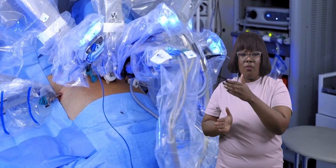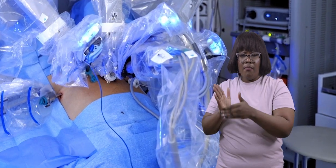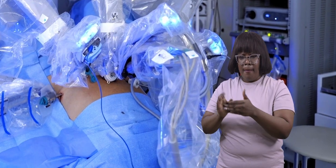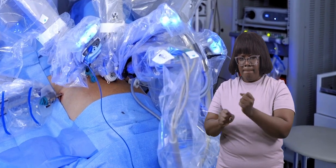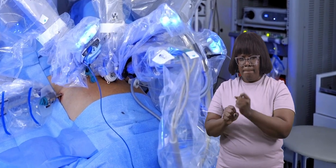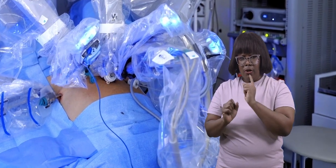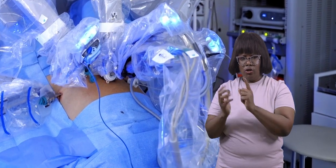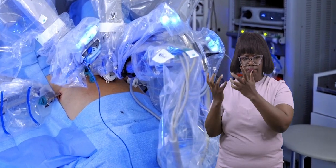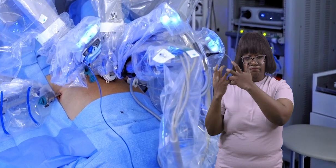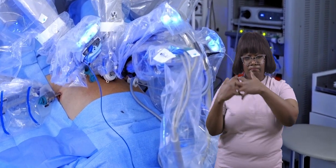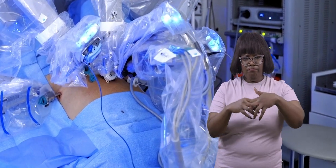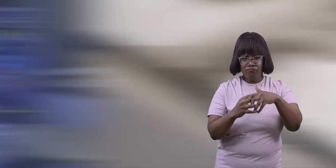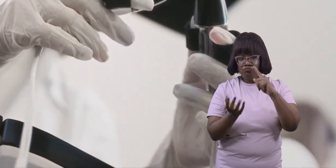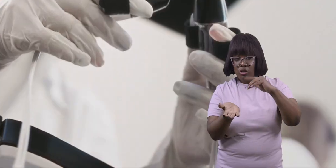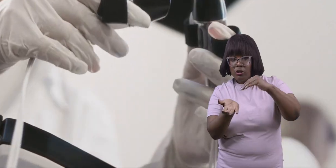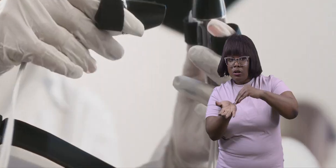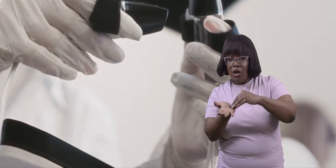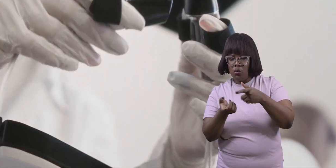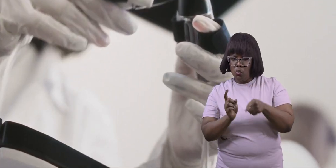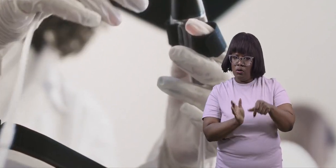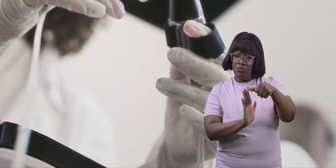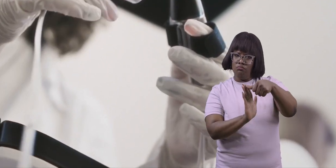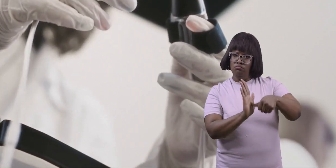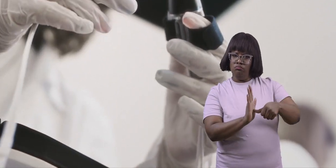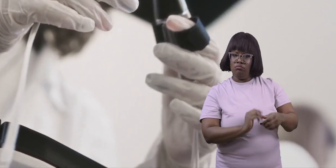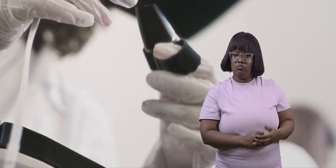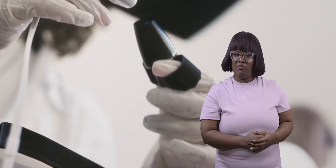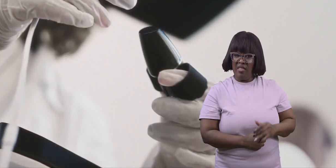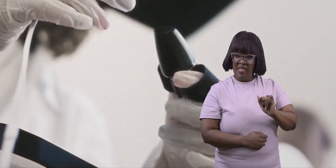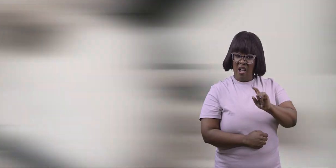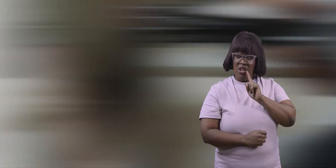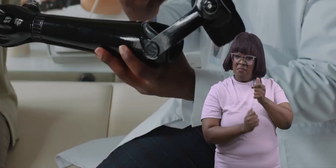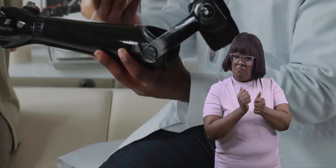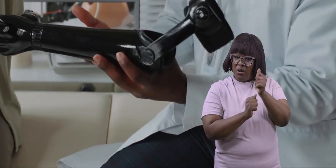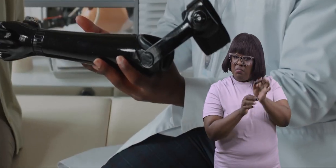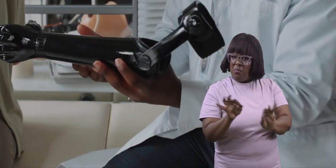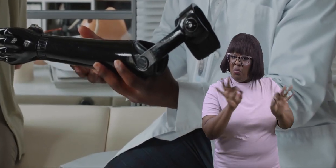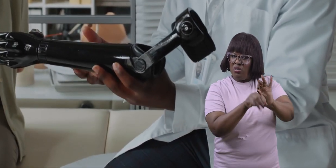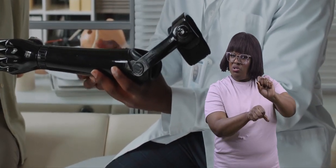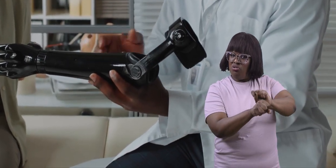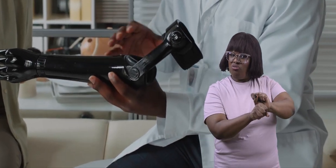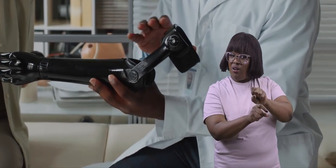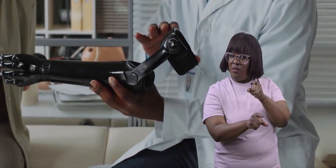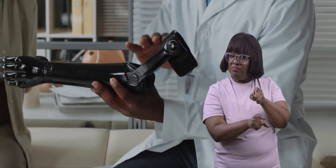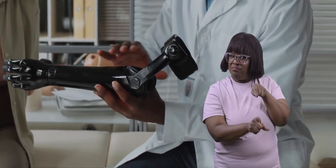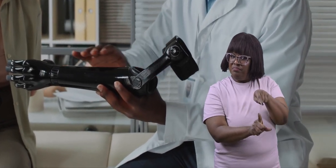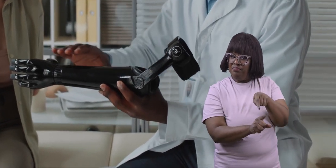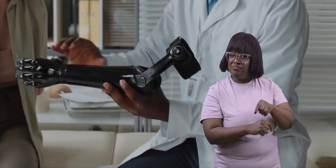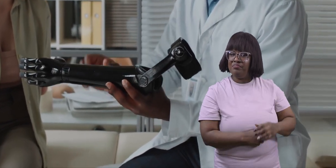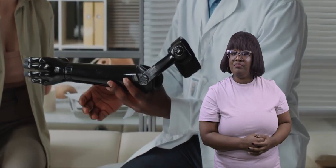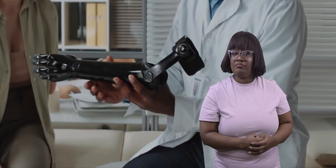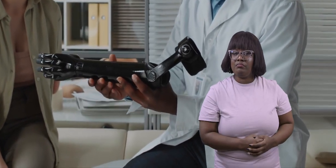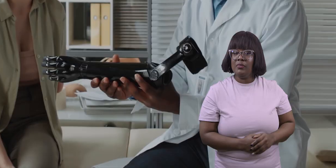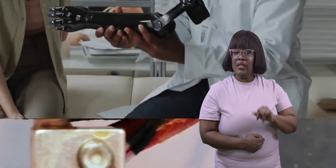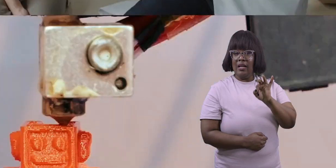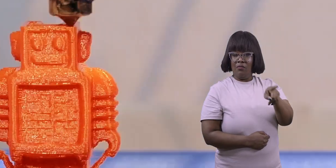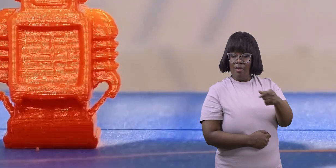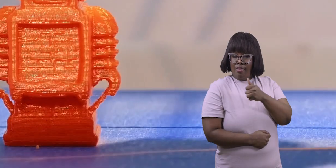robots working correctly, to help doctors during operations. Which is a pretty important job.